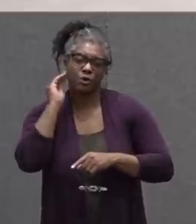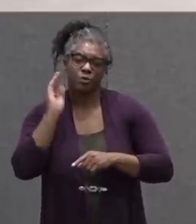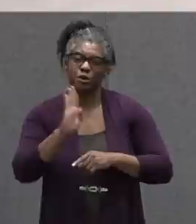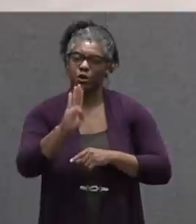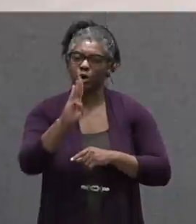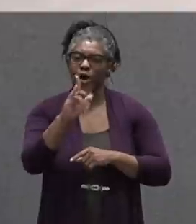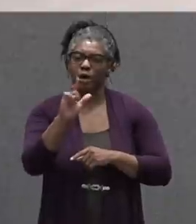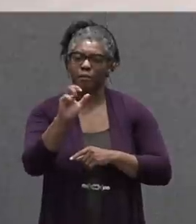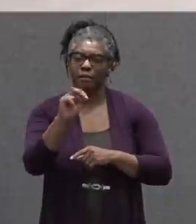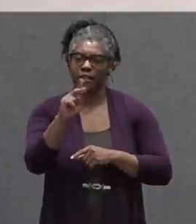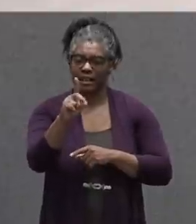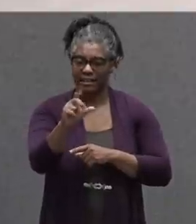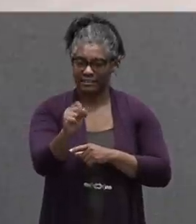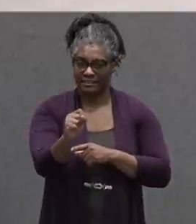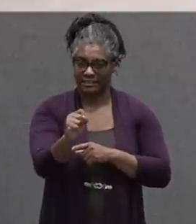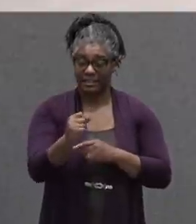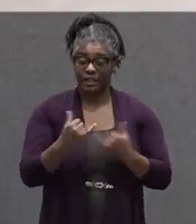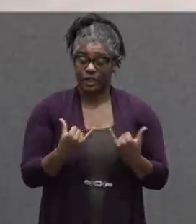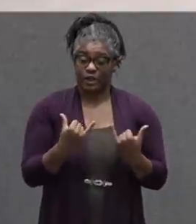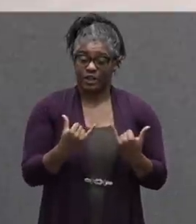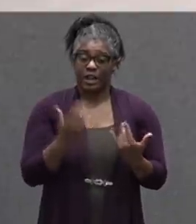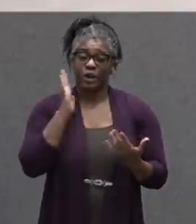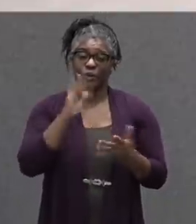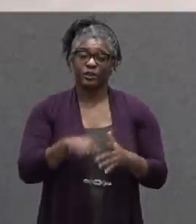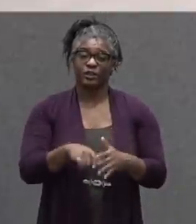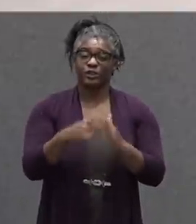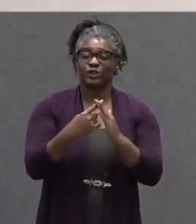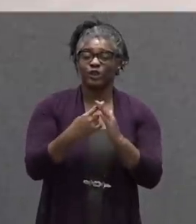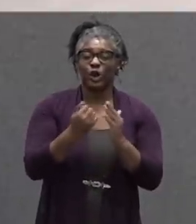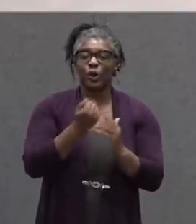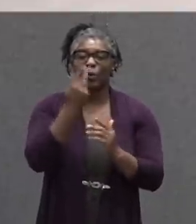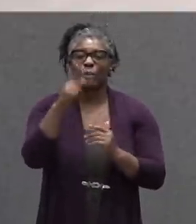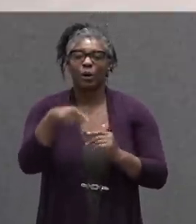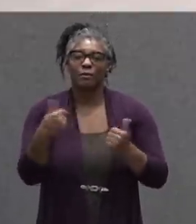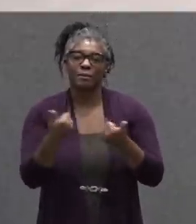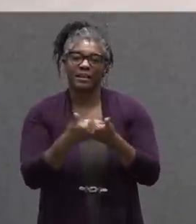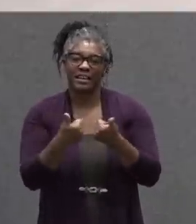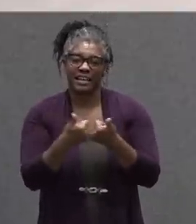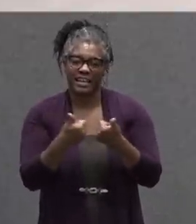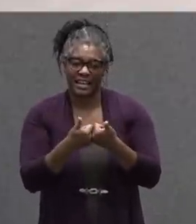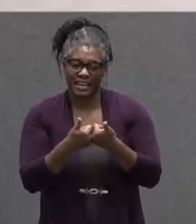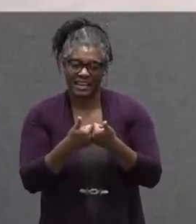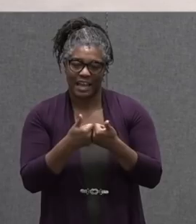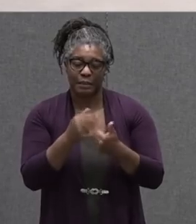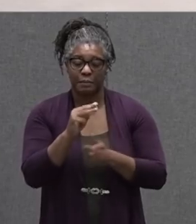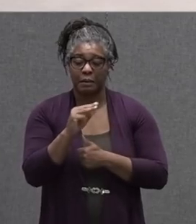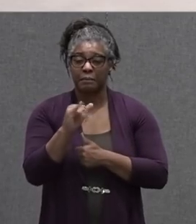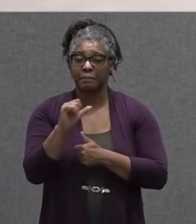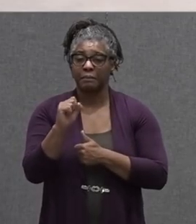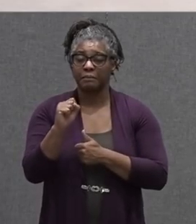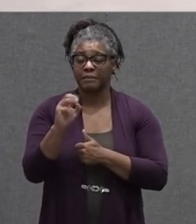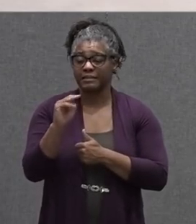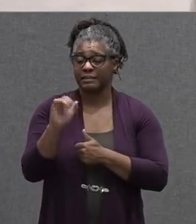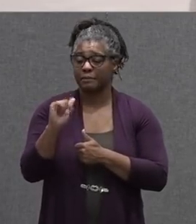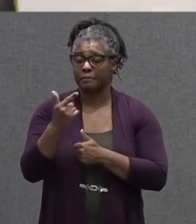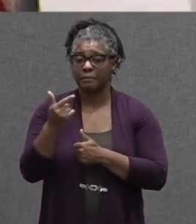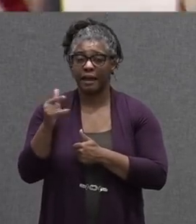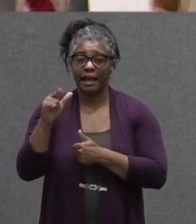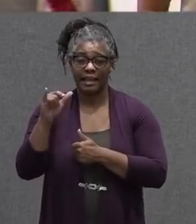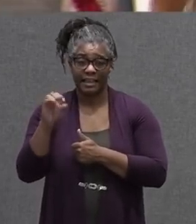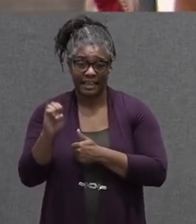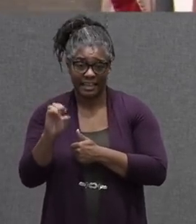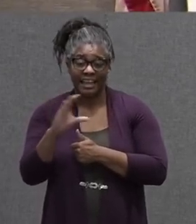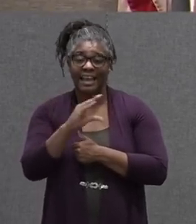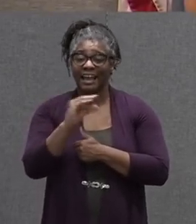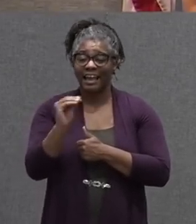a warm-up game today, and I'm going to invite my friends Miss Maggie and Miss Q to play with me today. So they're going to come join